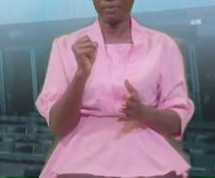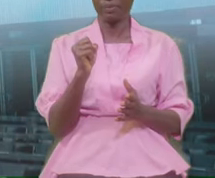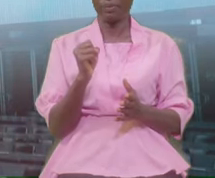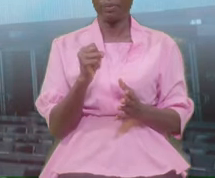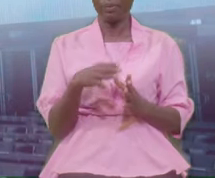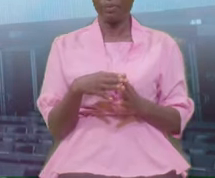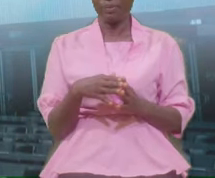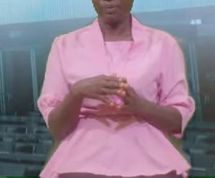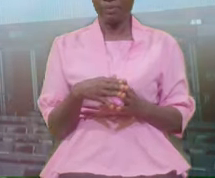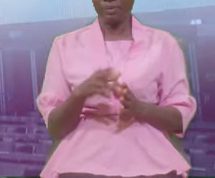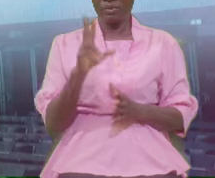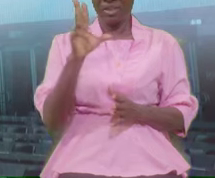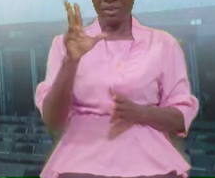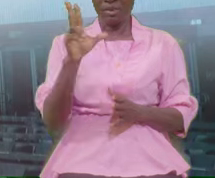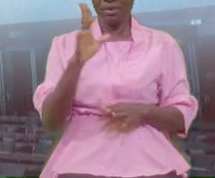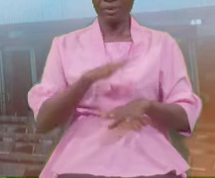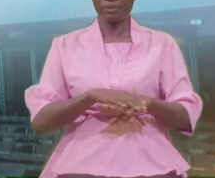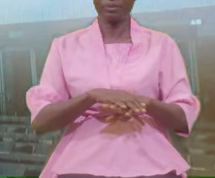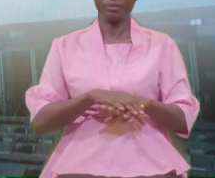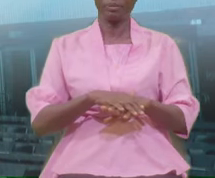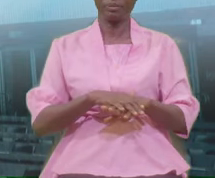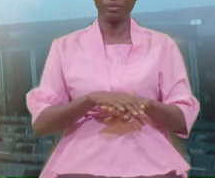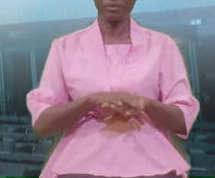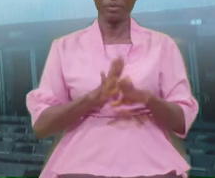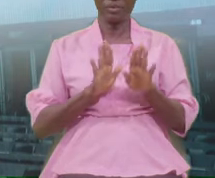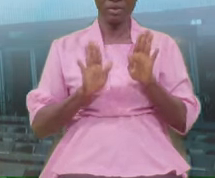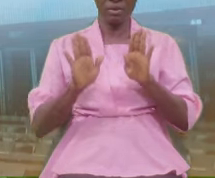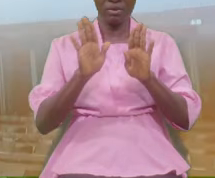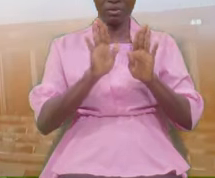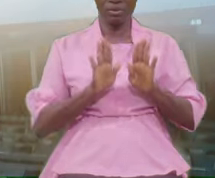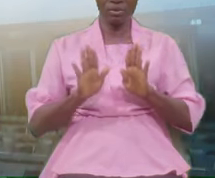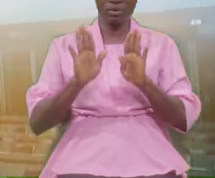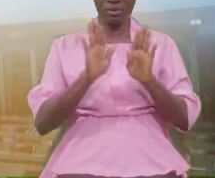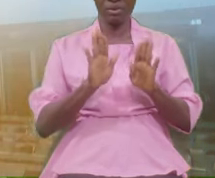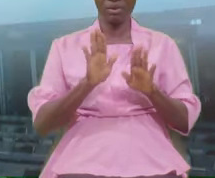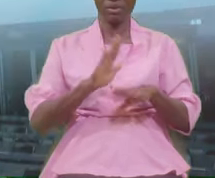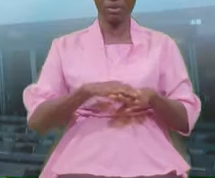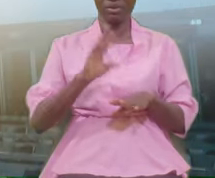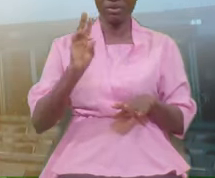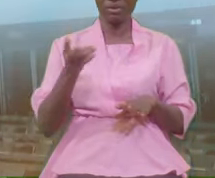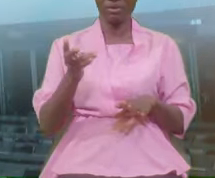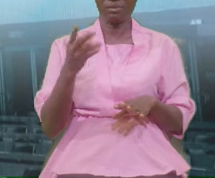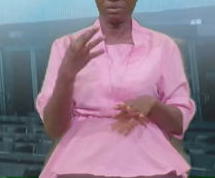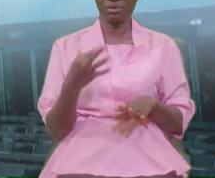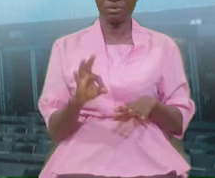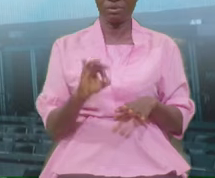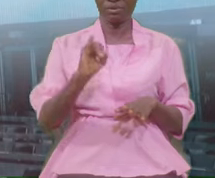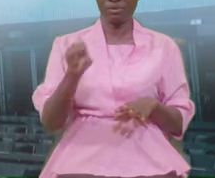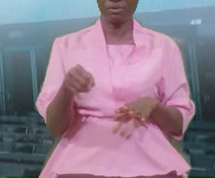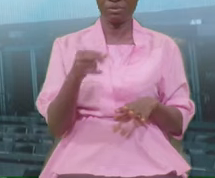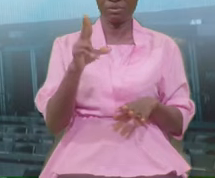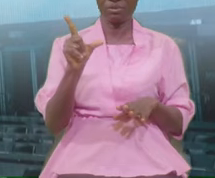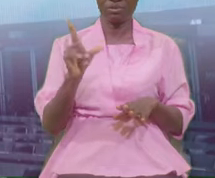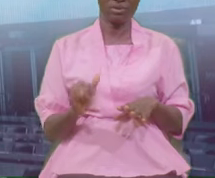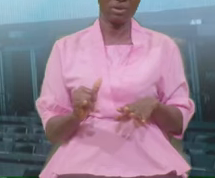on Sunday 7th of July believers banquet be there